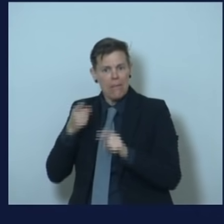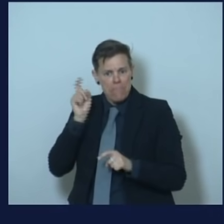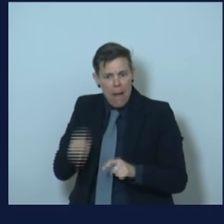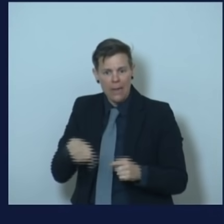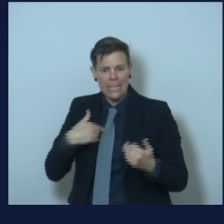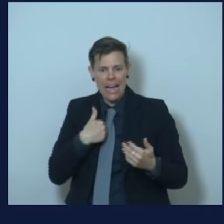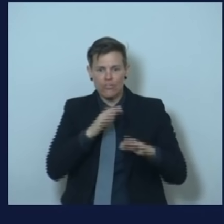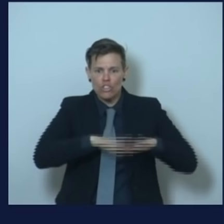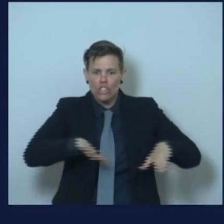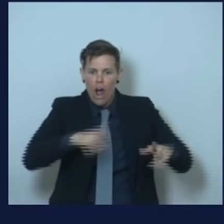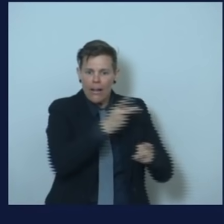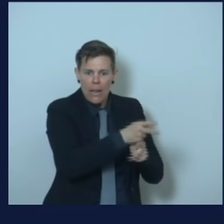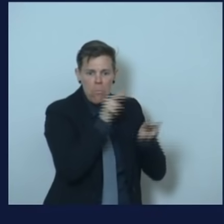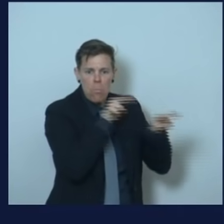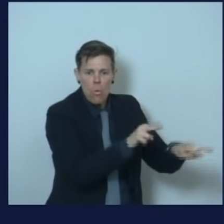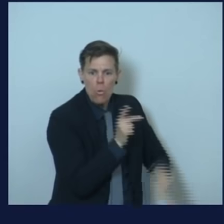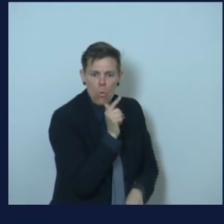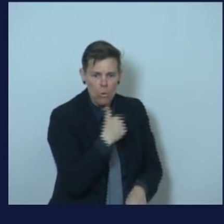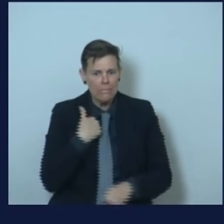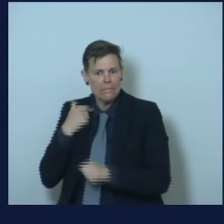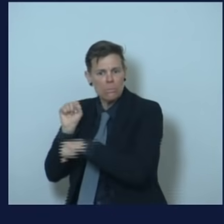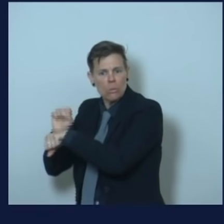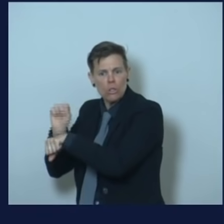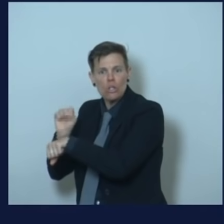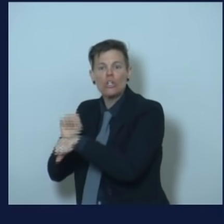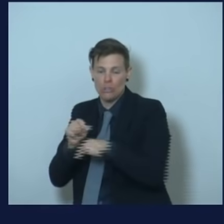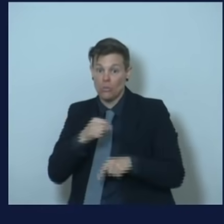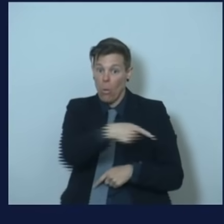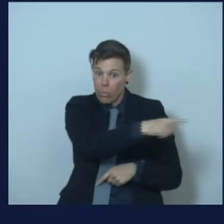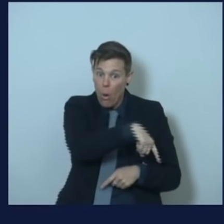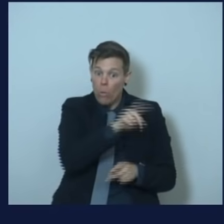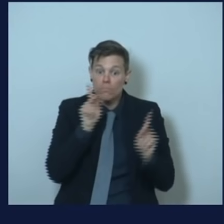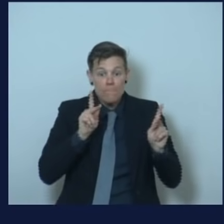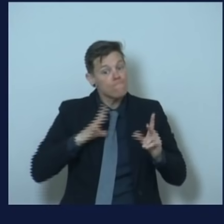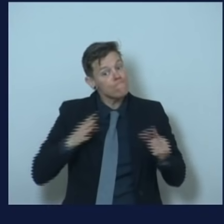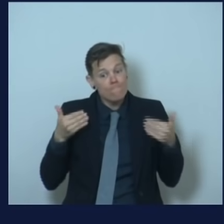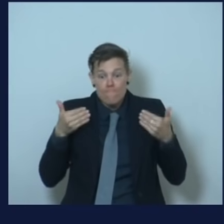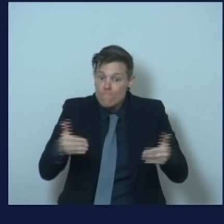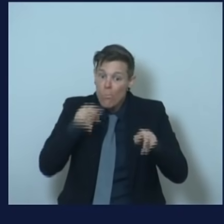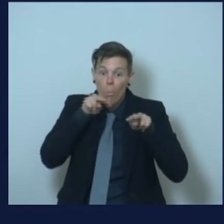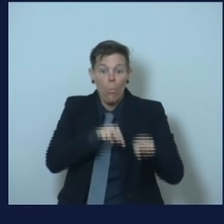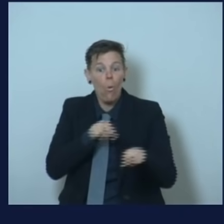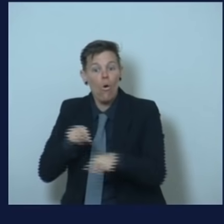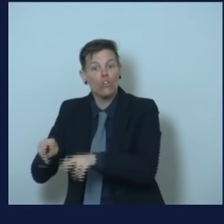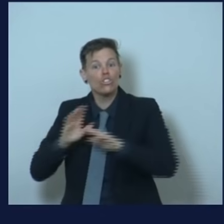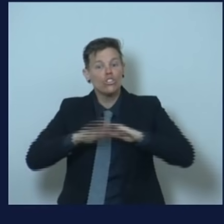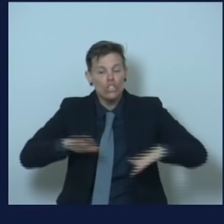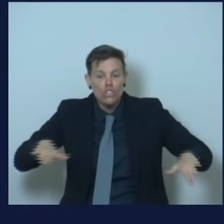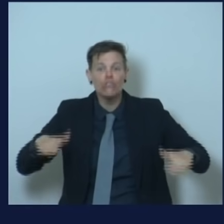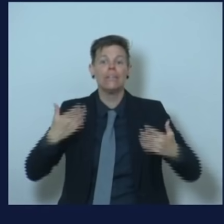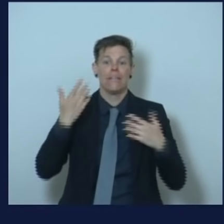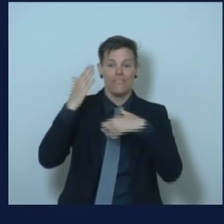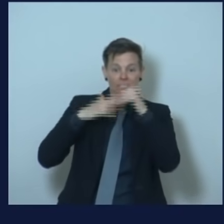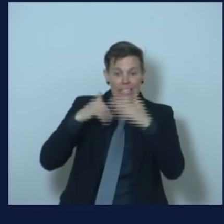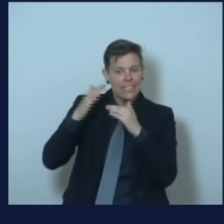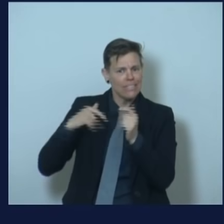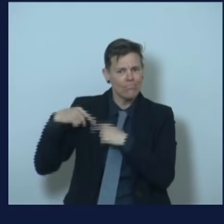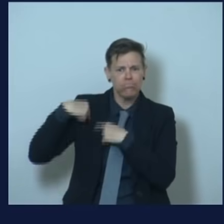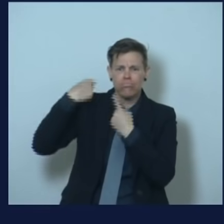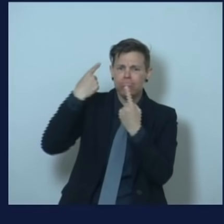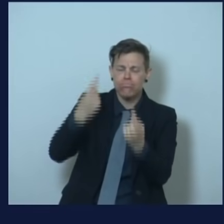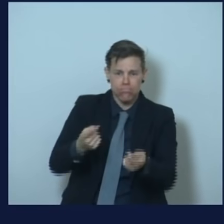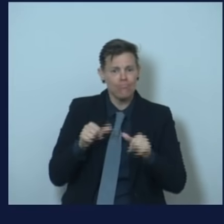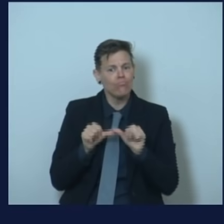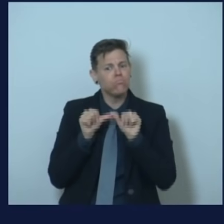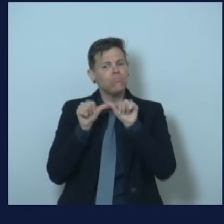child care. And so all of these child care workers and all of these child care providers statewide since March